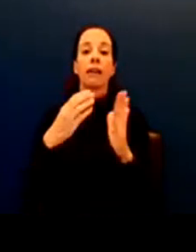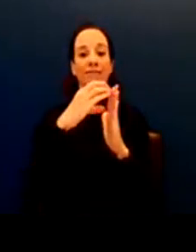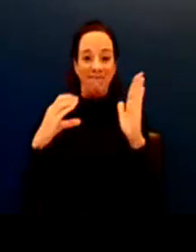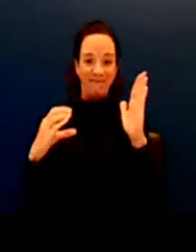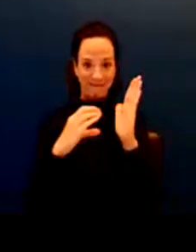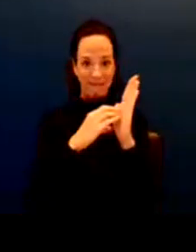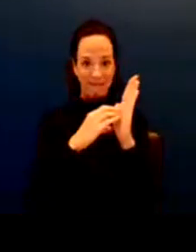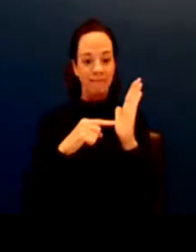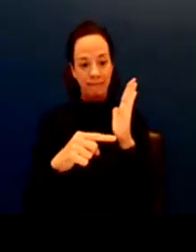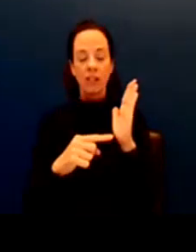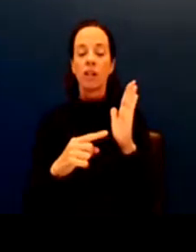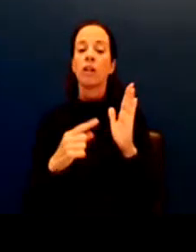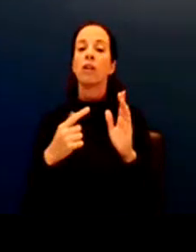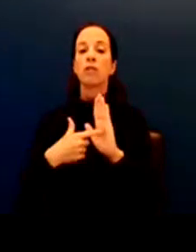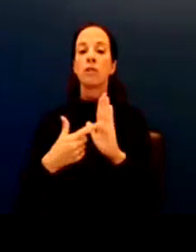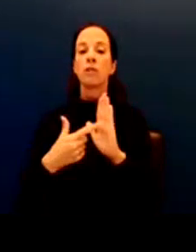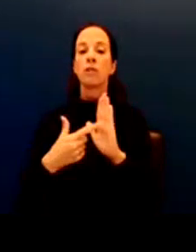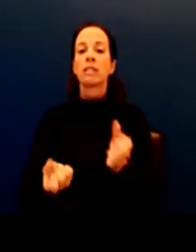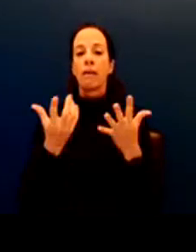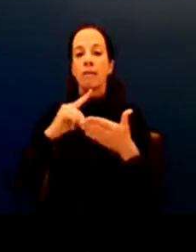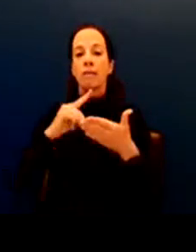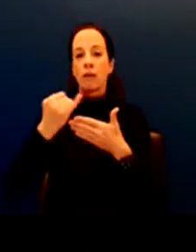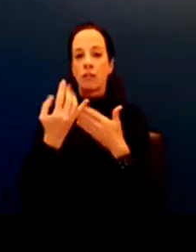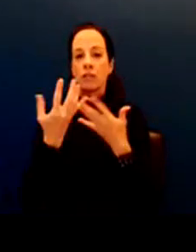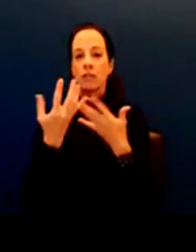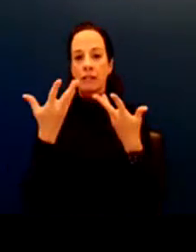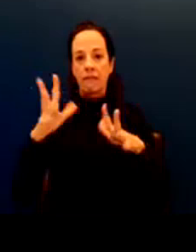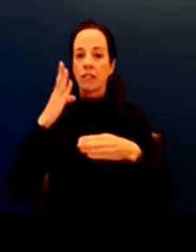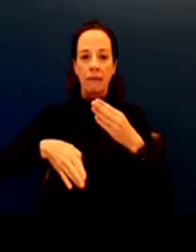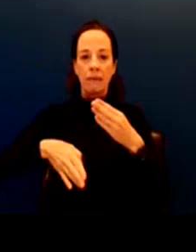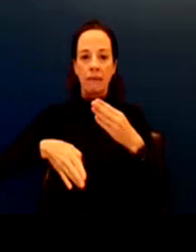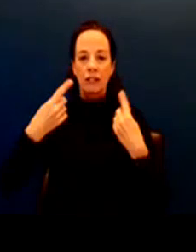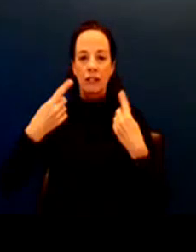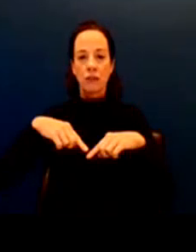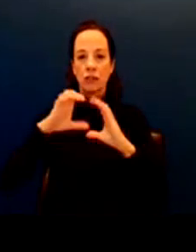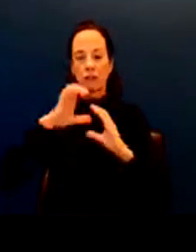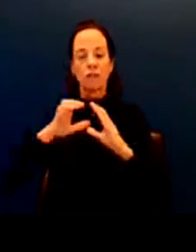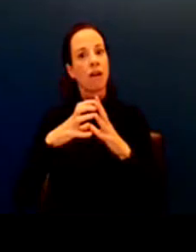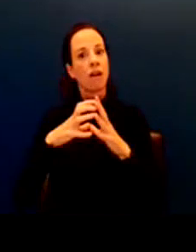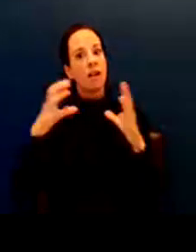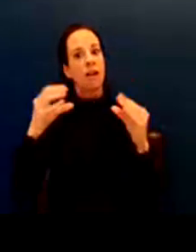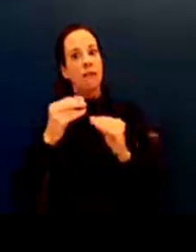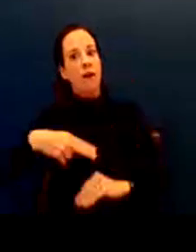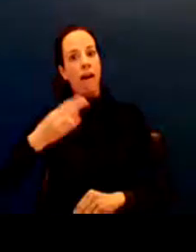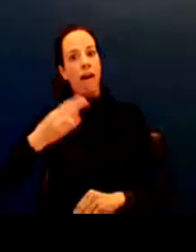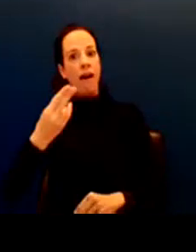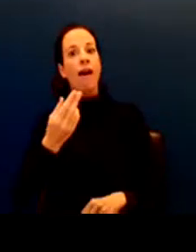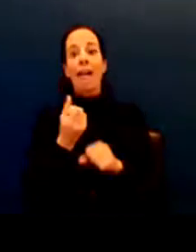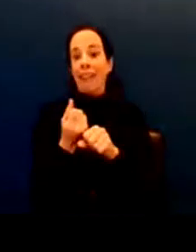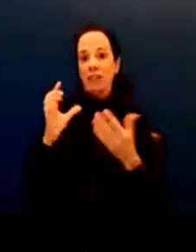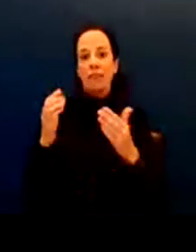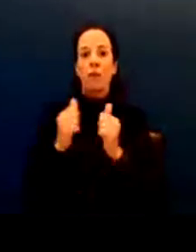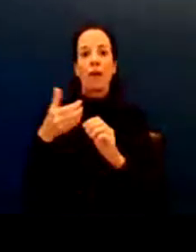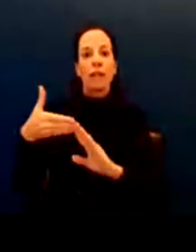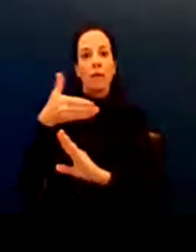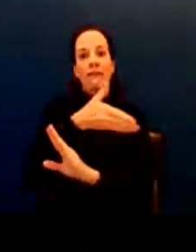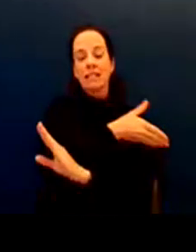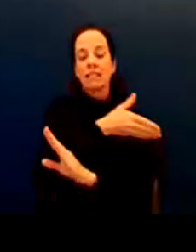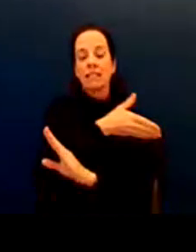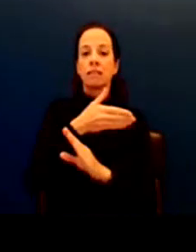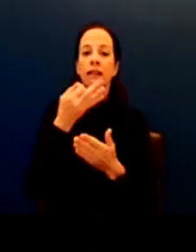been significantly higher the last fiscal year than the previous fiscal years. We achieved 214 projects completed construction, and